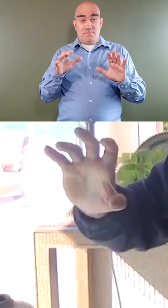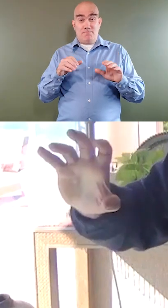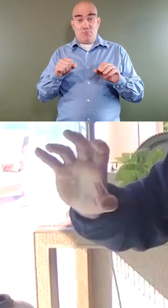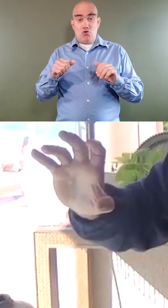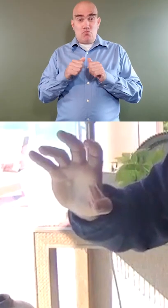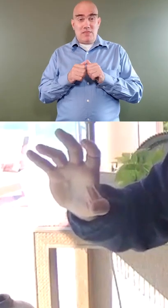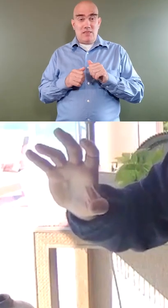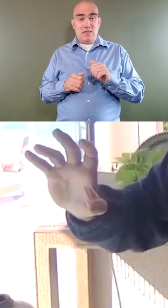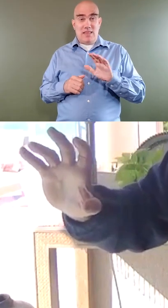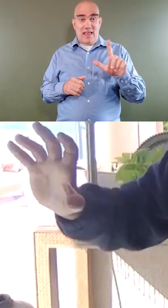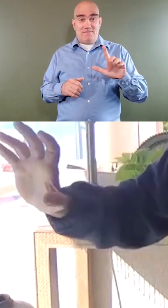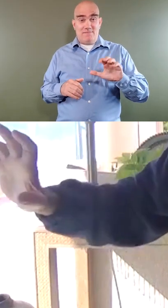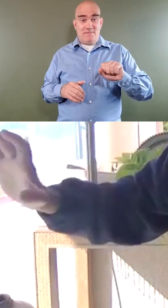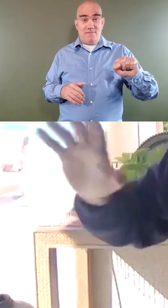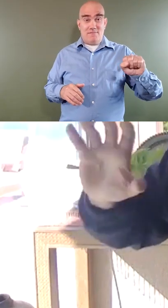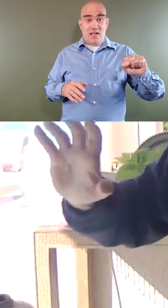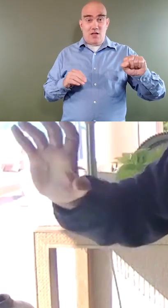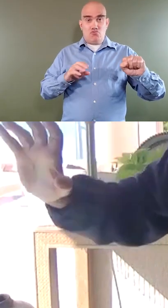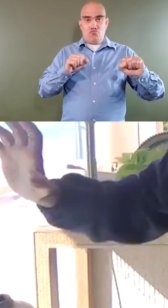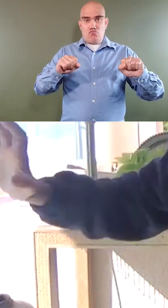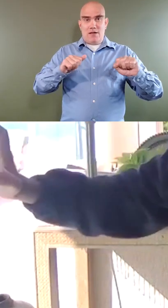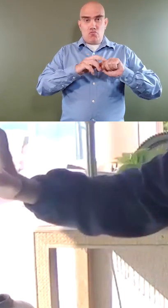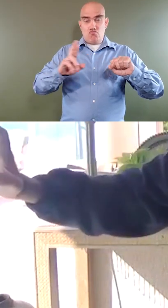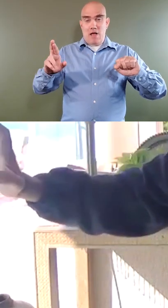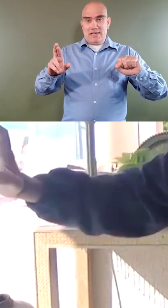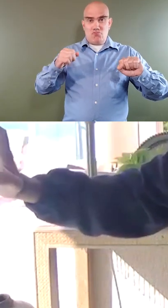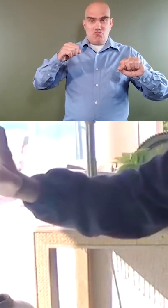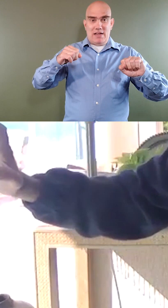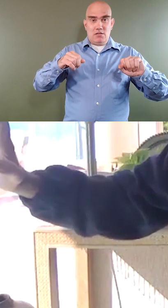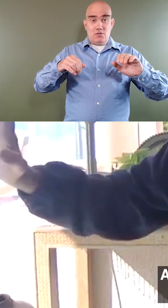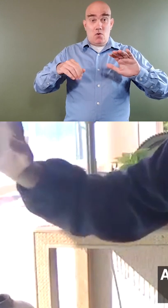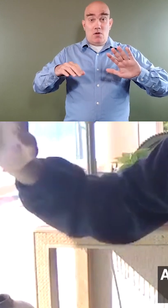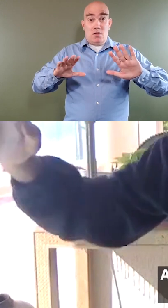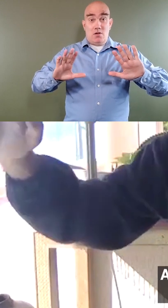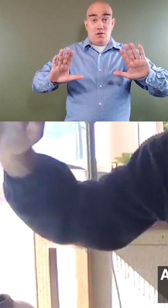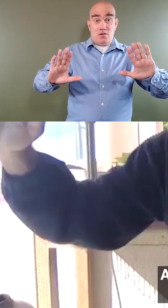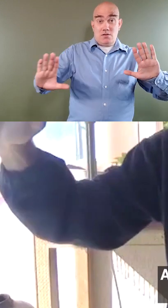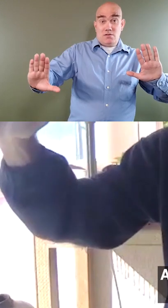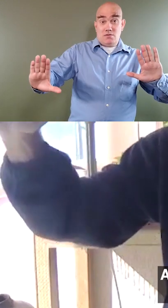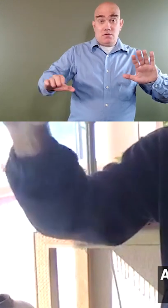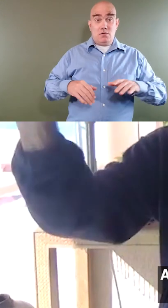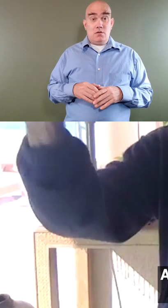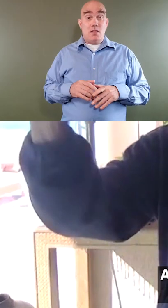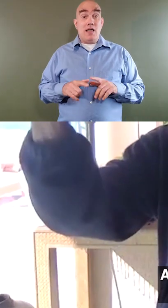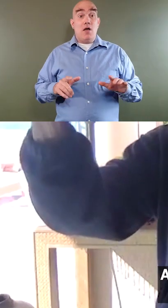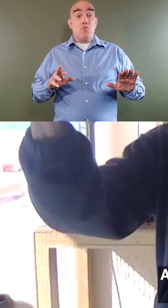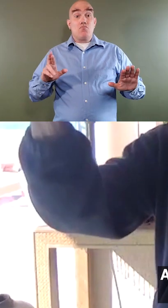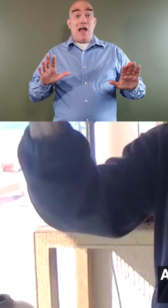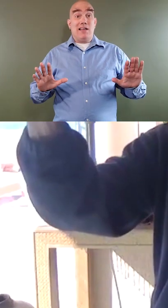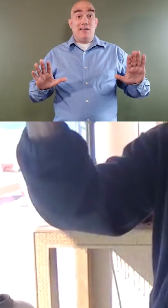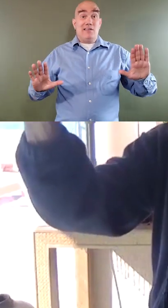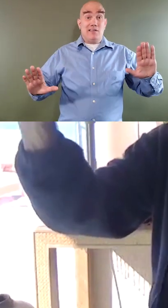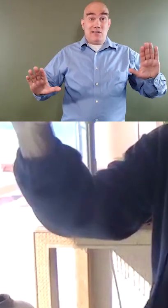to the left and striking with the right as we do this. And then come up to the right, set up the cloud